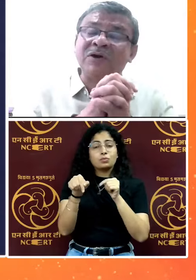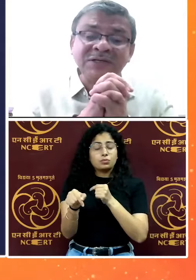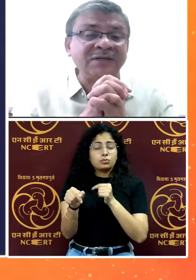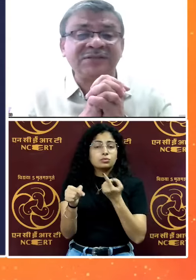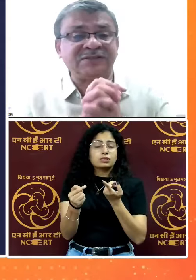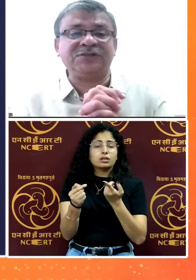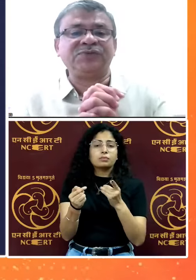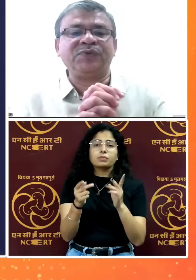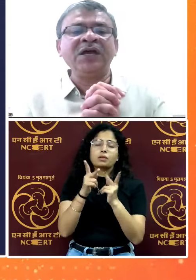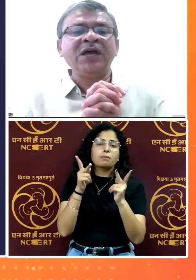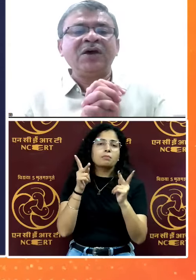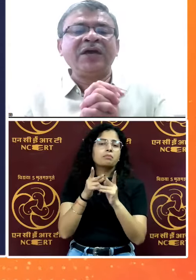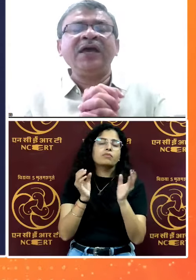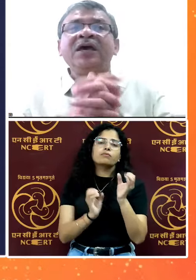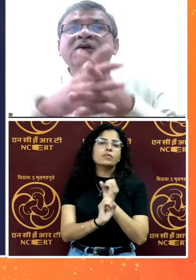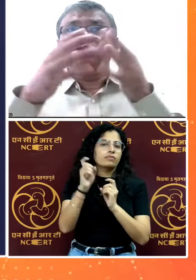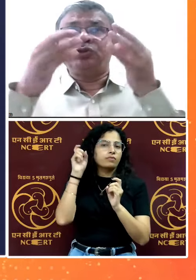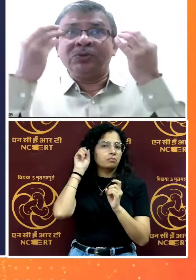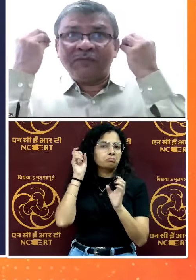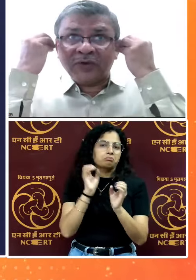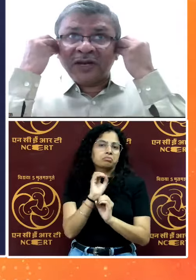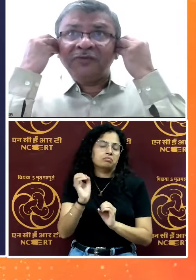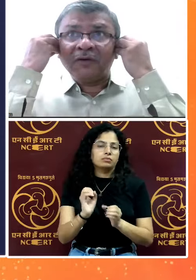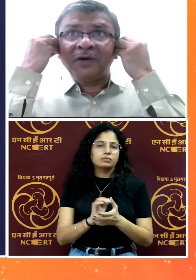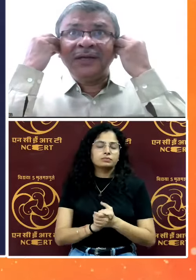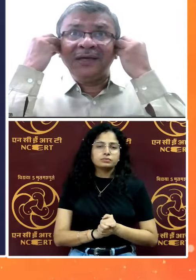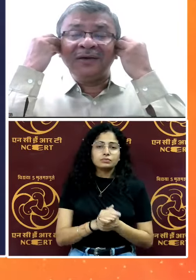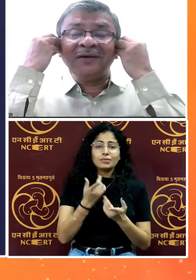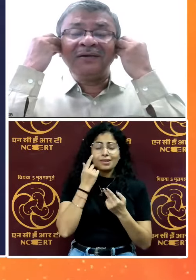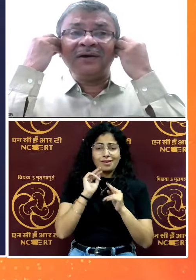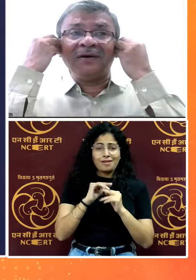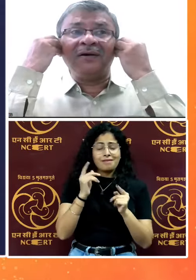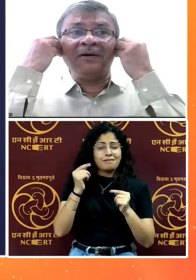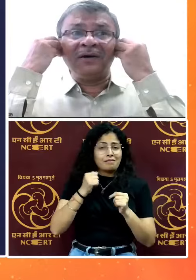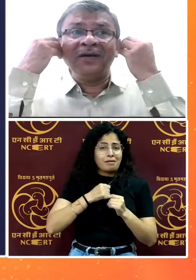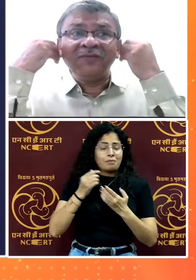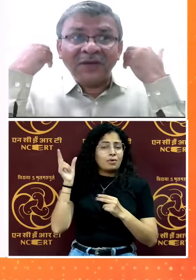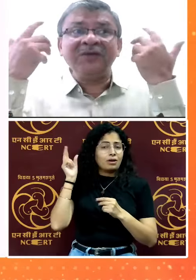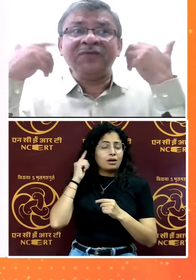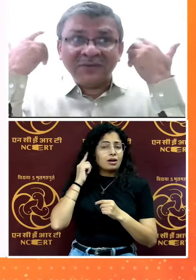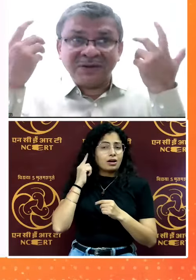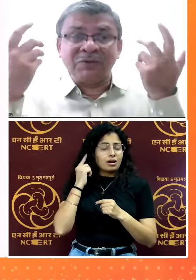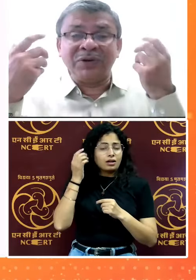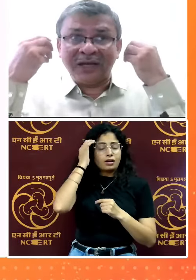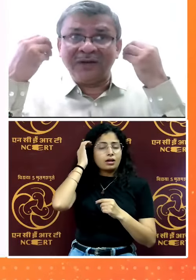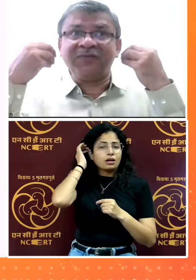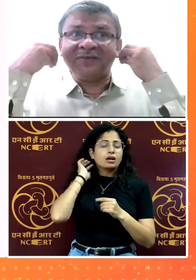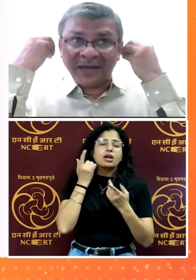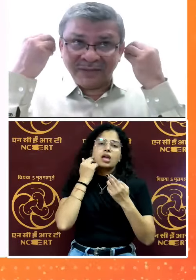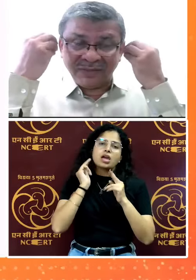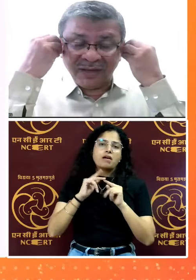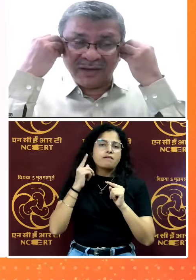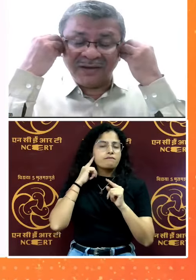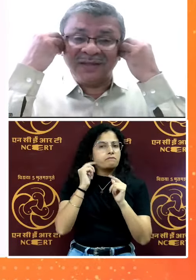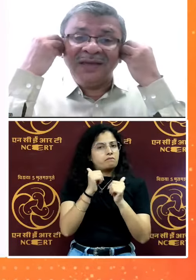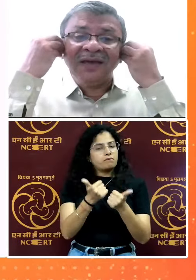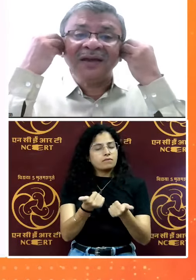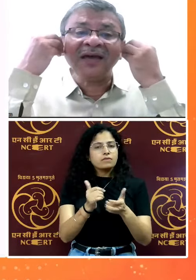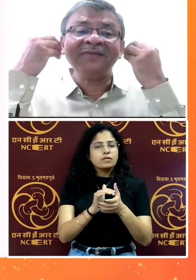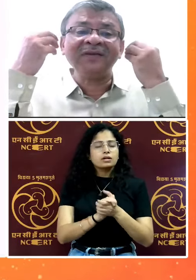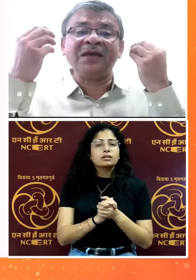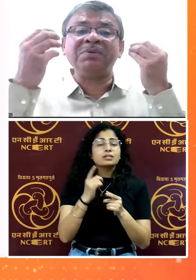100% not successful. Okay. So whereas our ear, if it is a good ear, if it is a healthy ear,